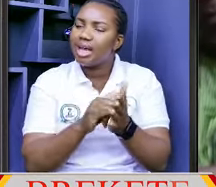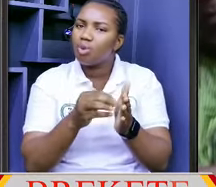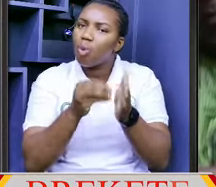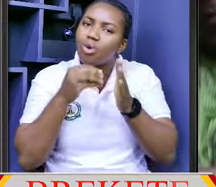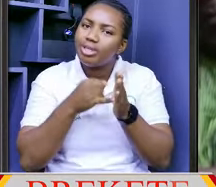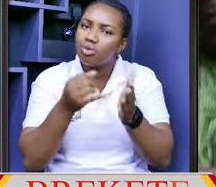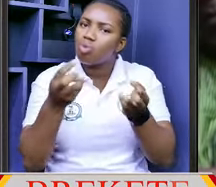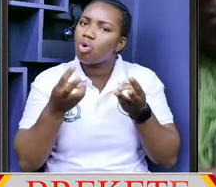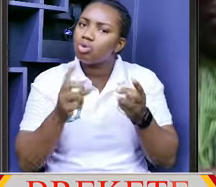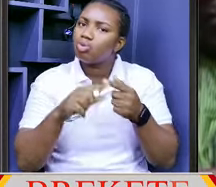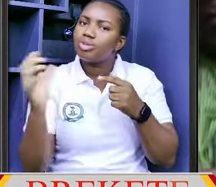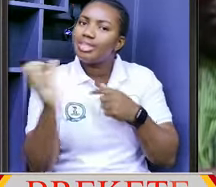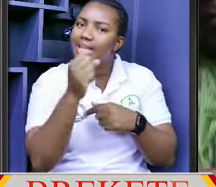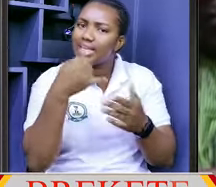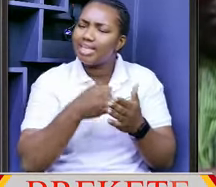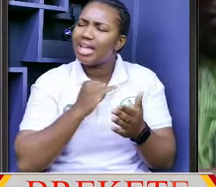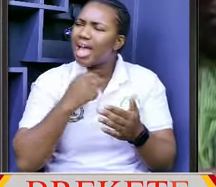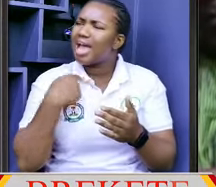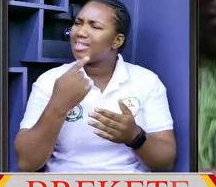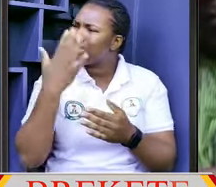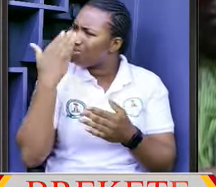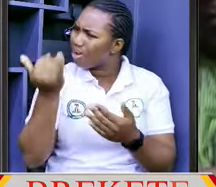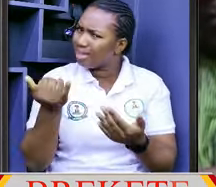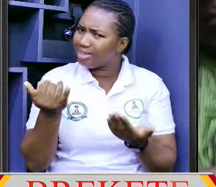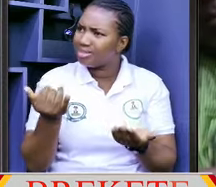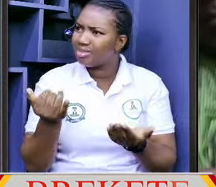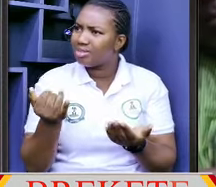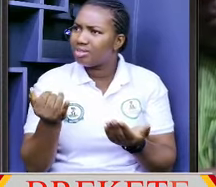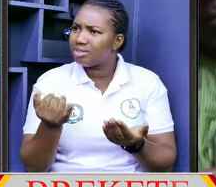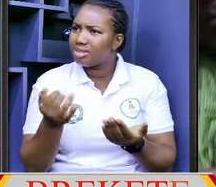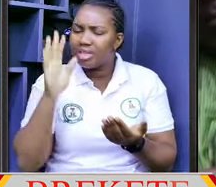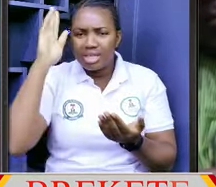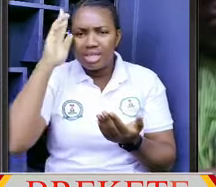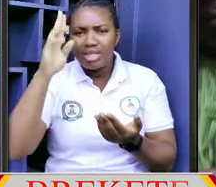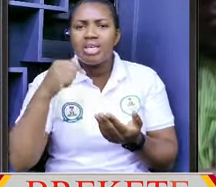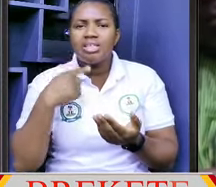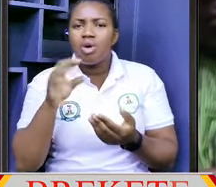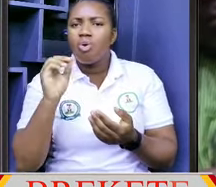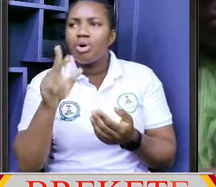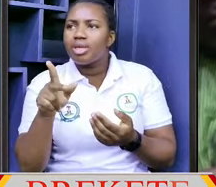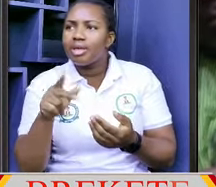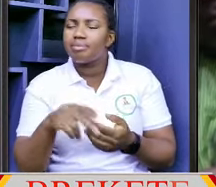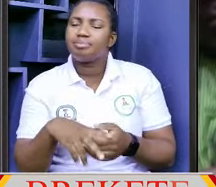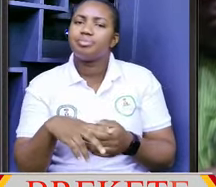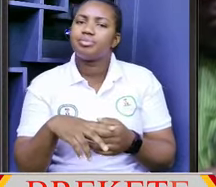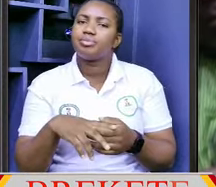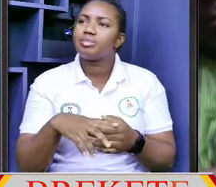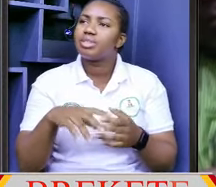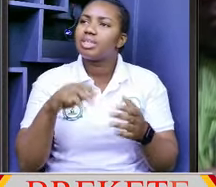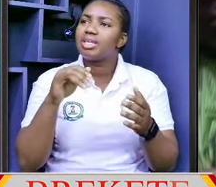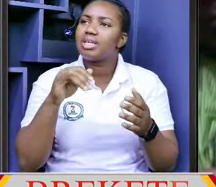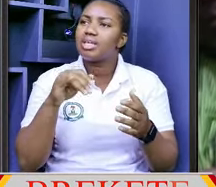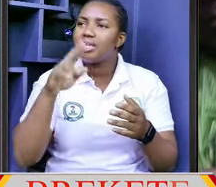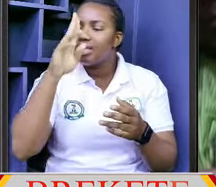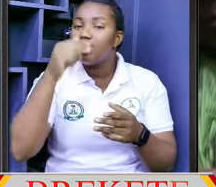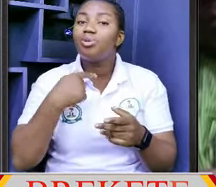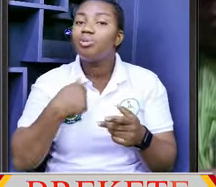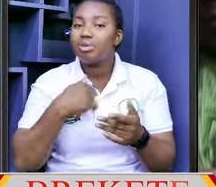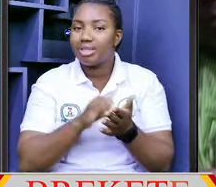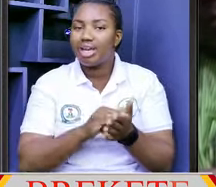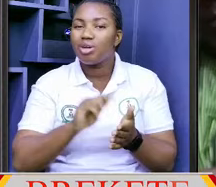land. I said, why? What are we going to do it? He said, okay, what we can do, if you tell me, say that the only thing that they can